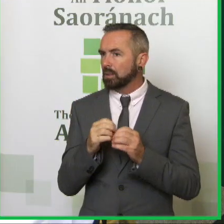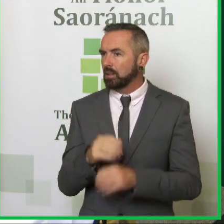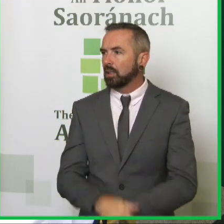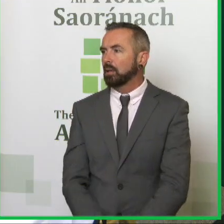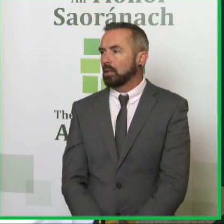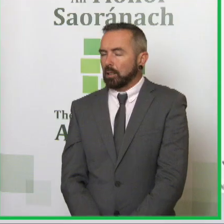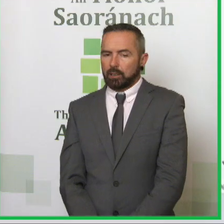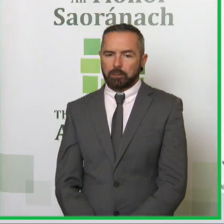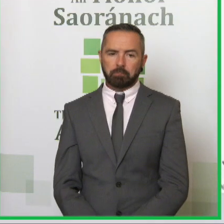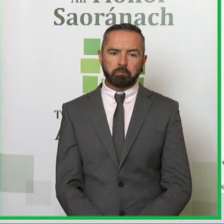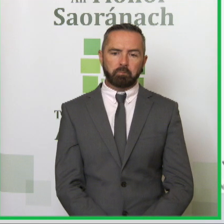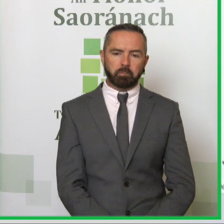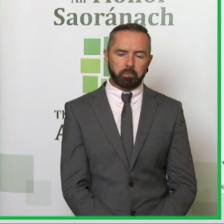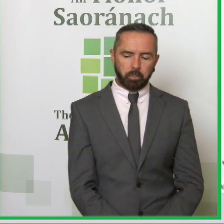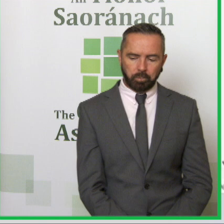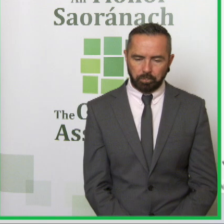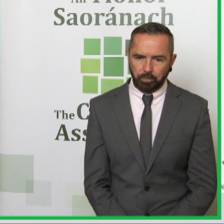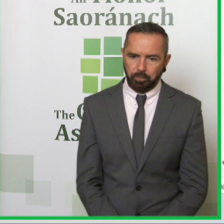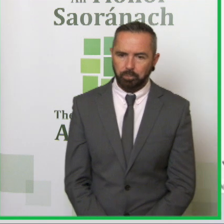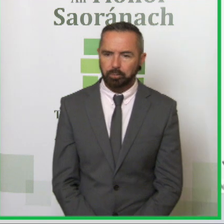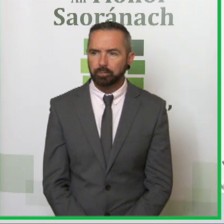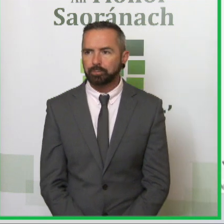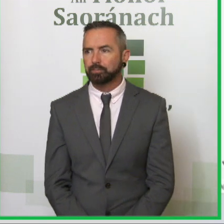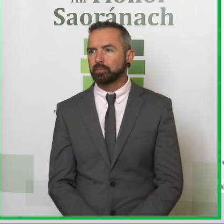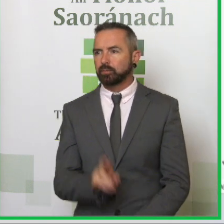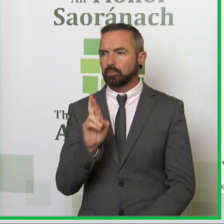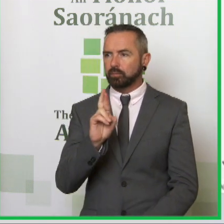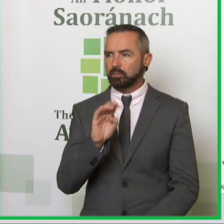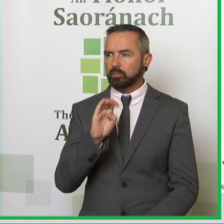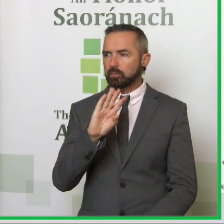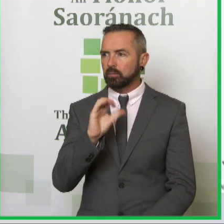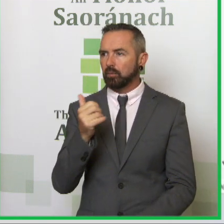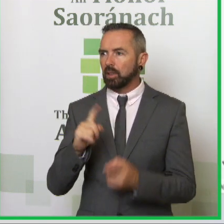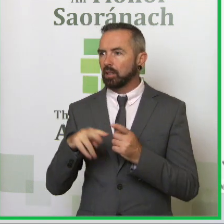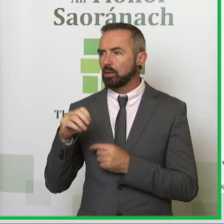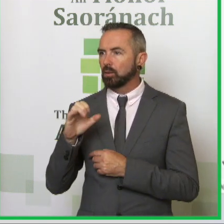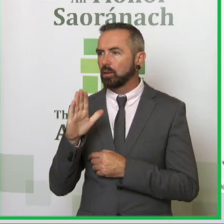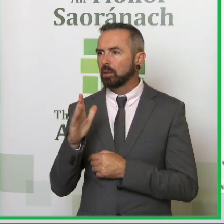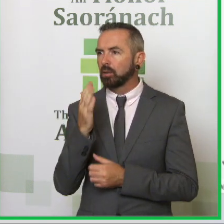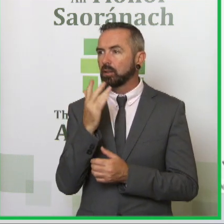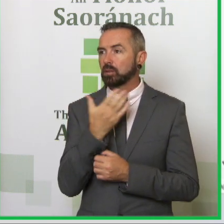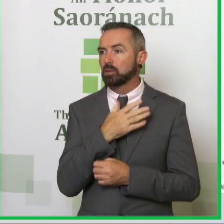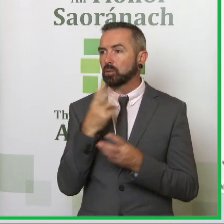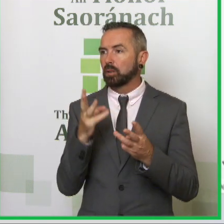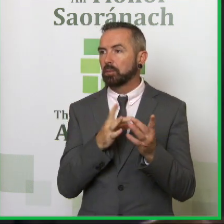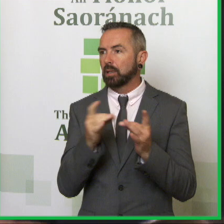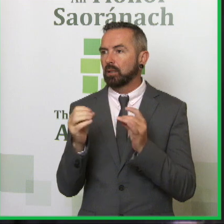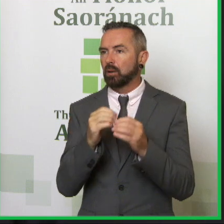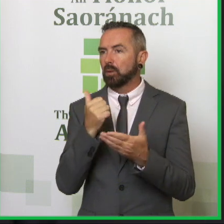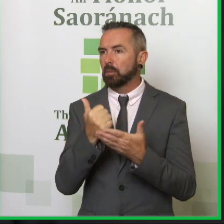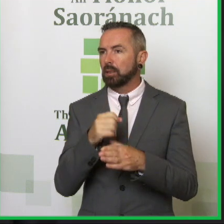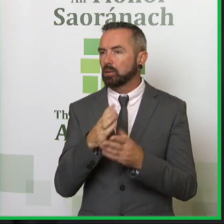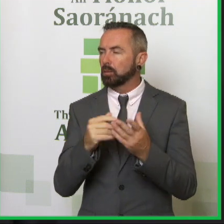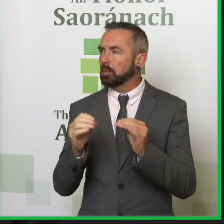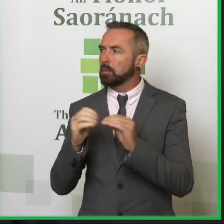So it's okay. I'm going to call Rebecca and then Noel. So I would just like to make a comment based on something that was